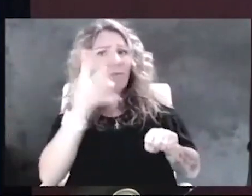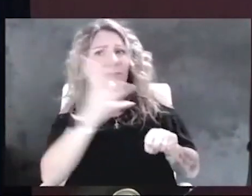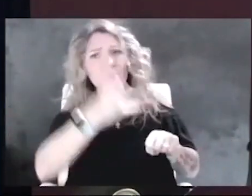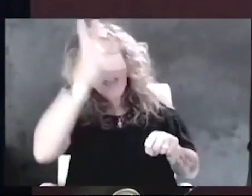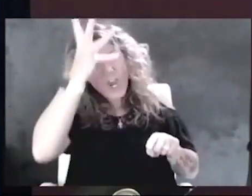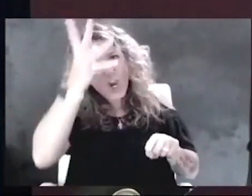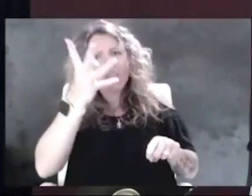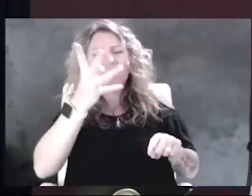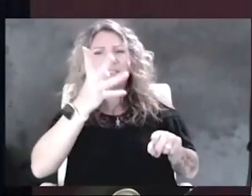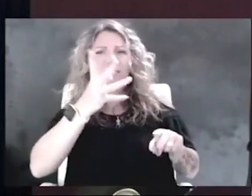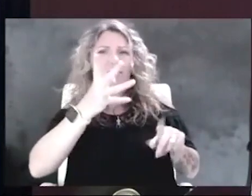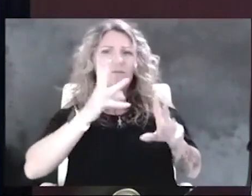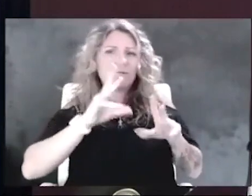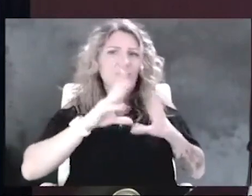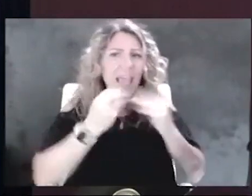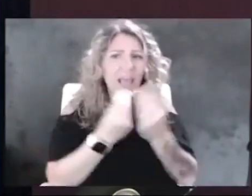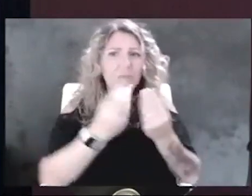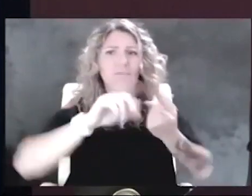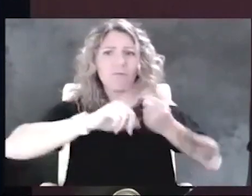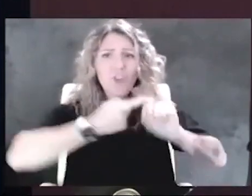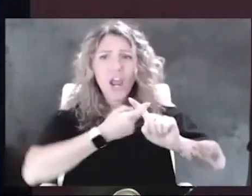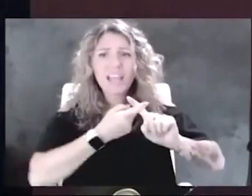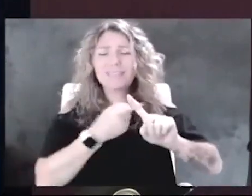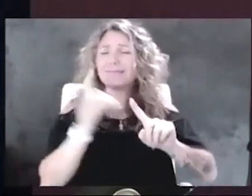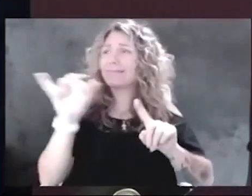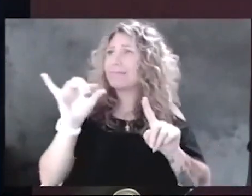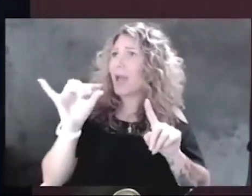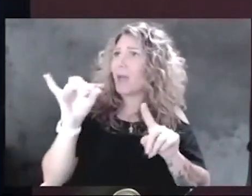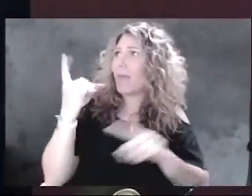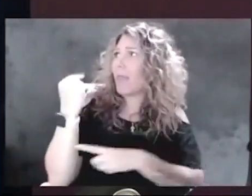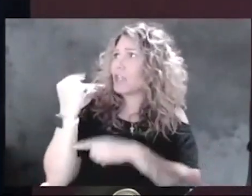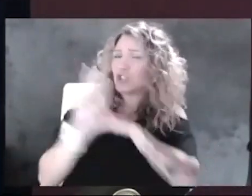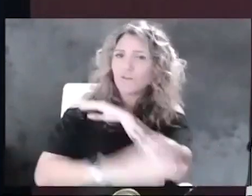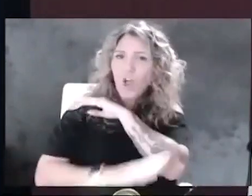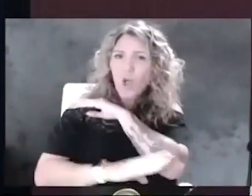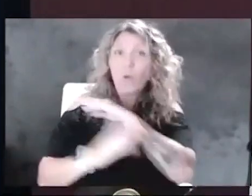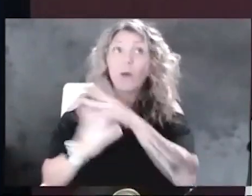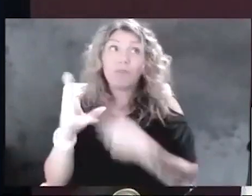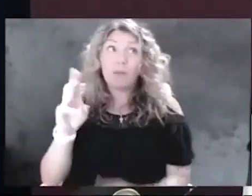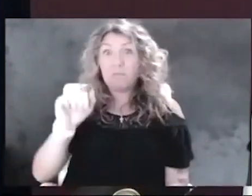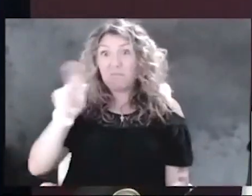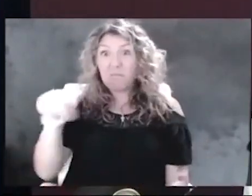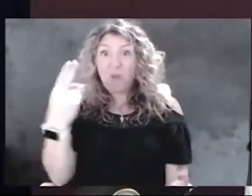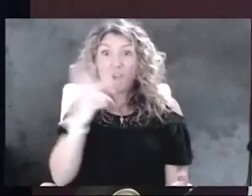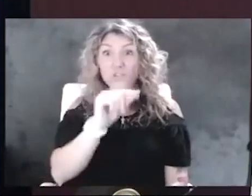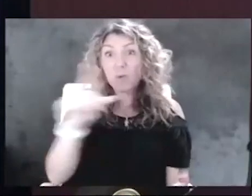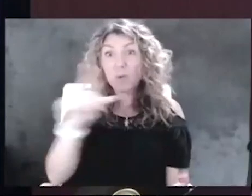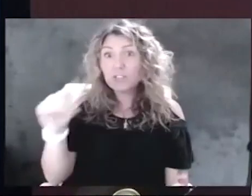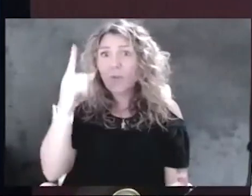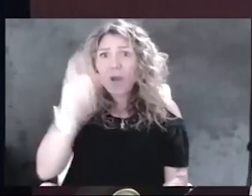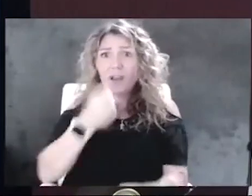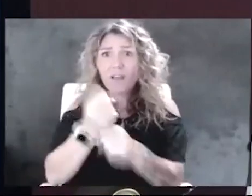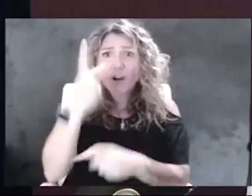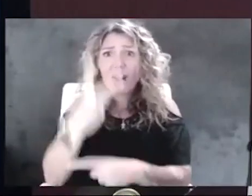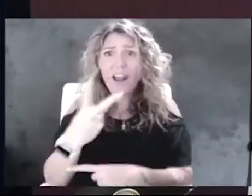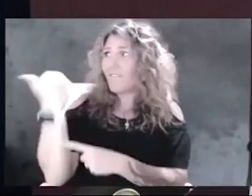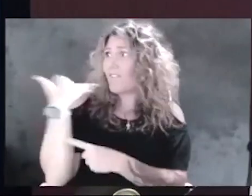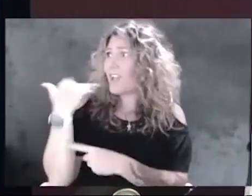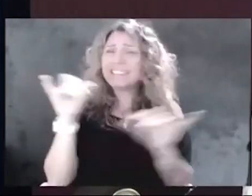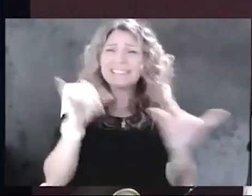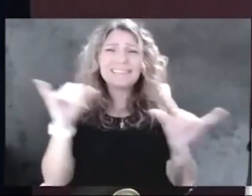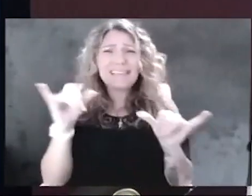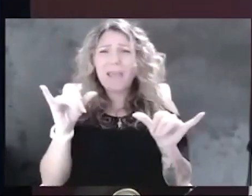last fall, or wait a minute, maybe the same thing we said back in March of 2020, a year and a half ago. Oh, wait, it's the same thing we would always say about infection prevention and